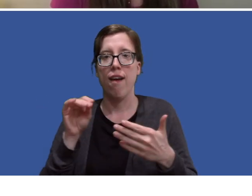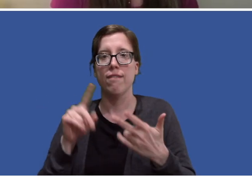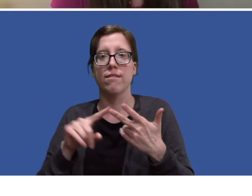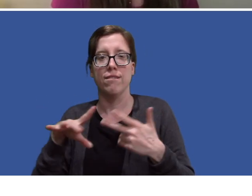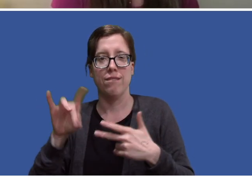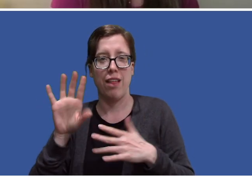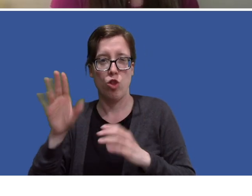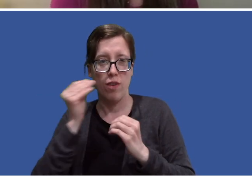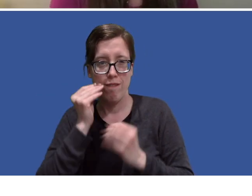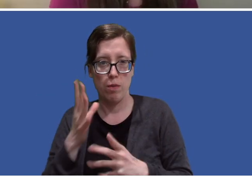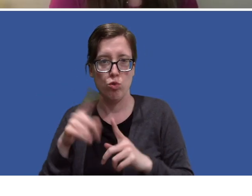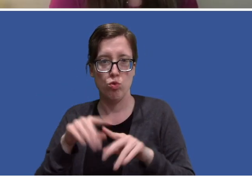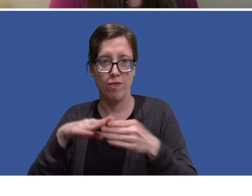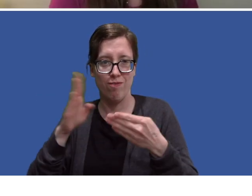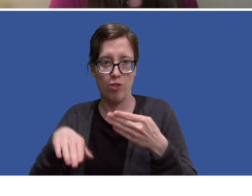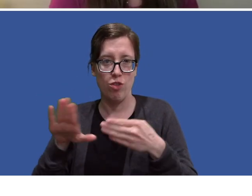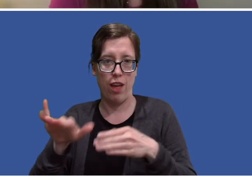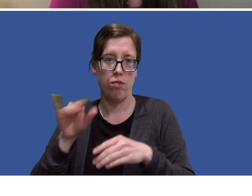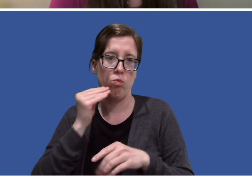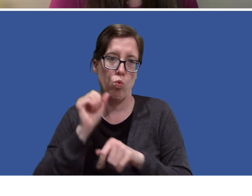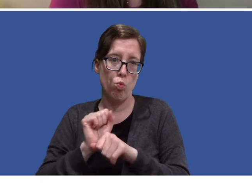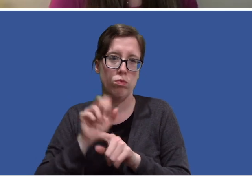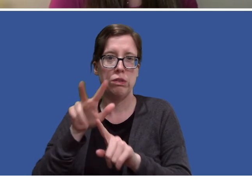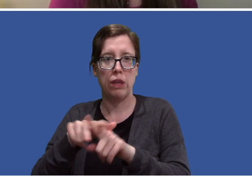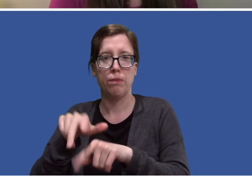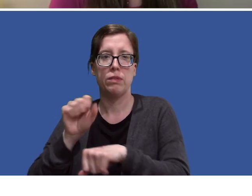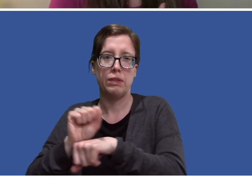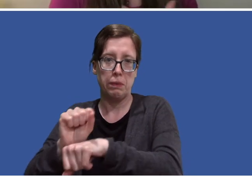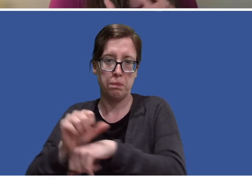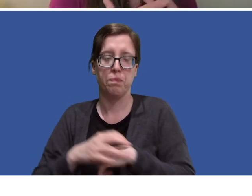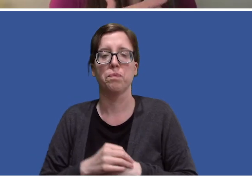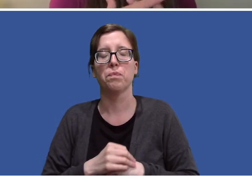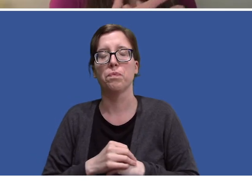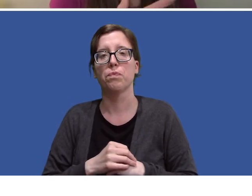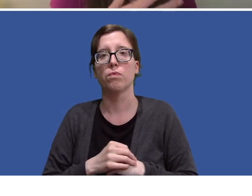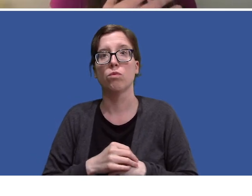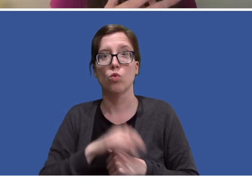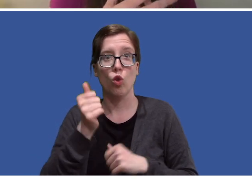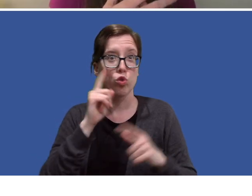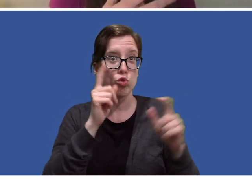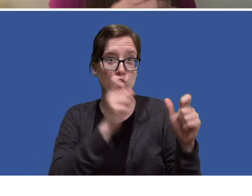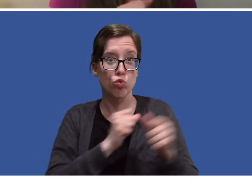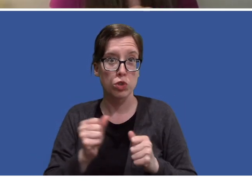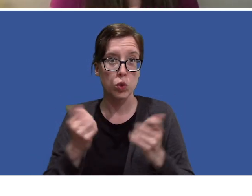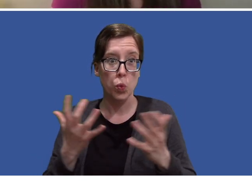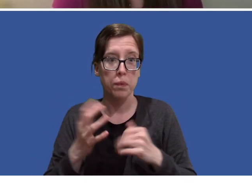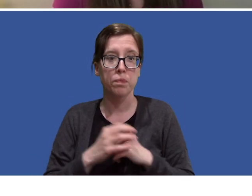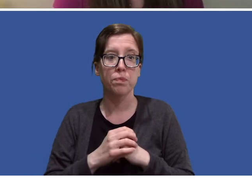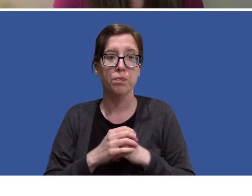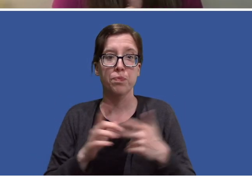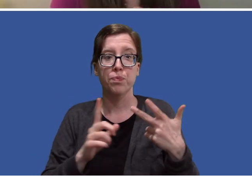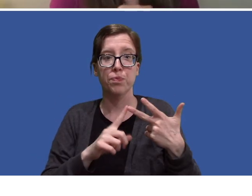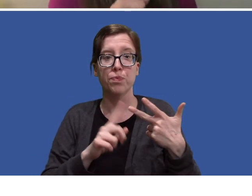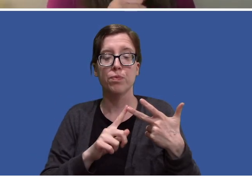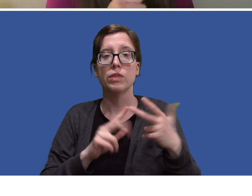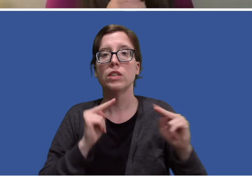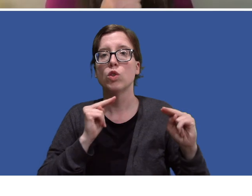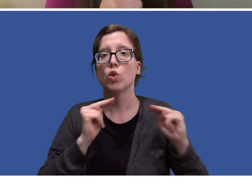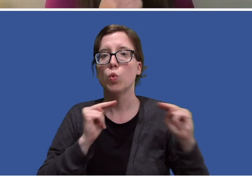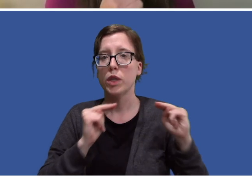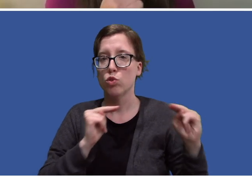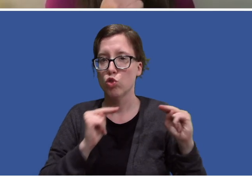next strategy is negotiation. Allowing the student to feel in control of parts of his or her